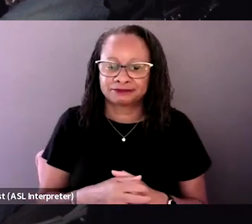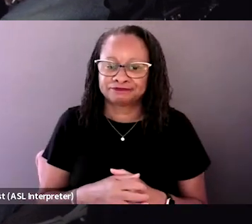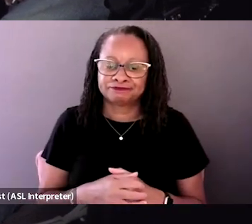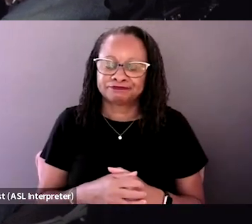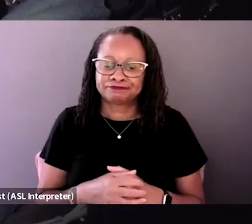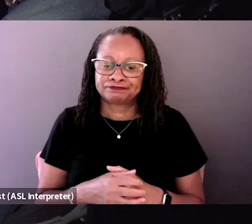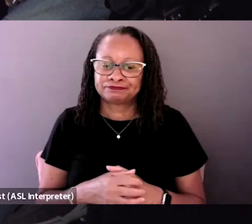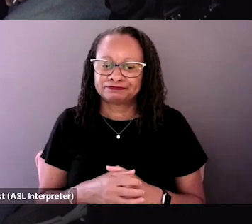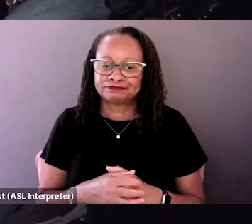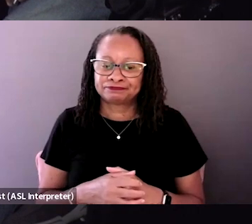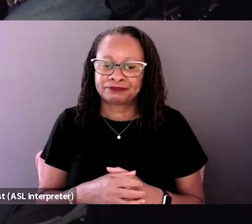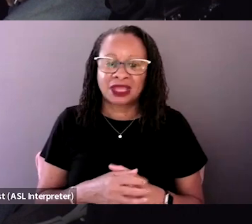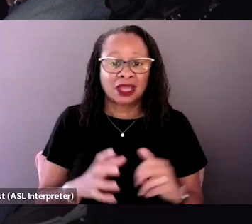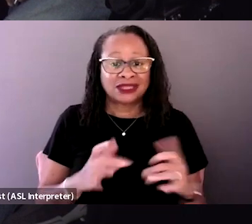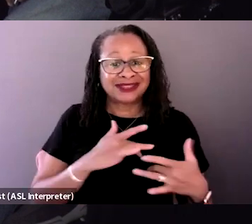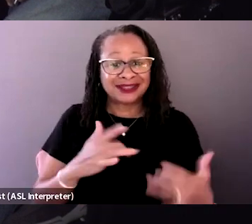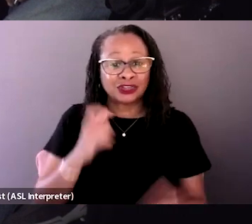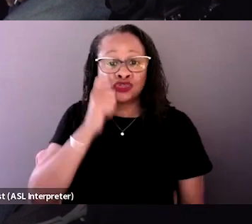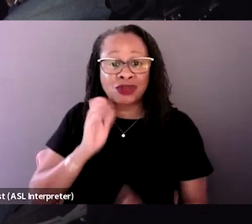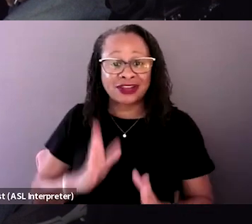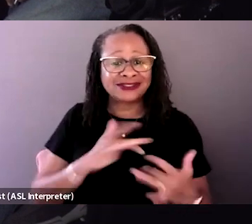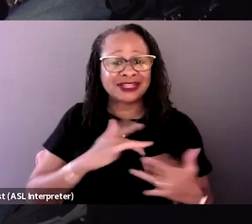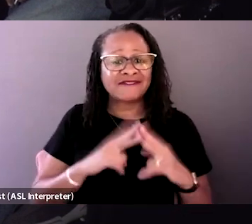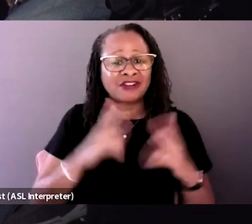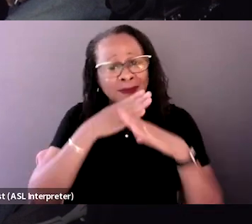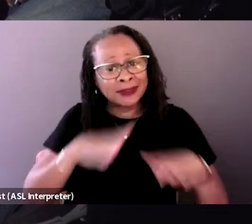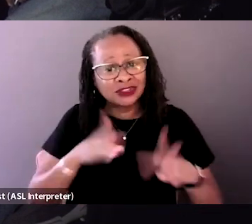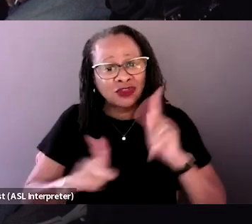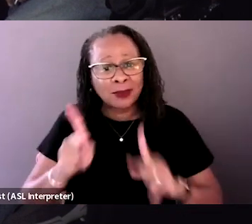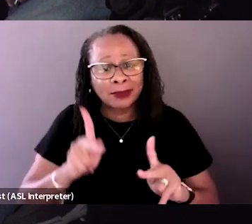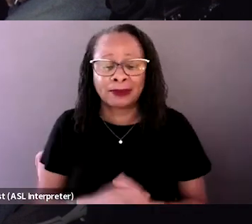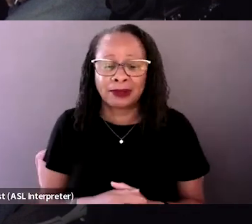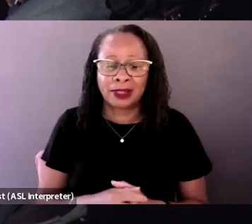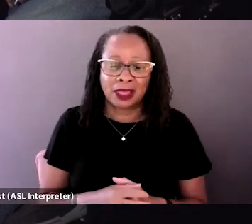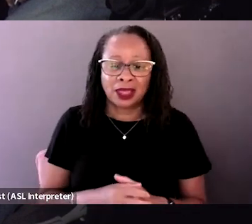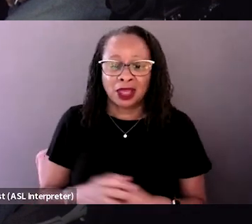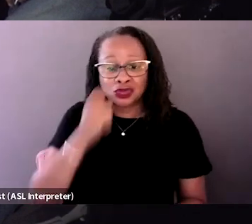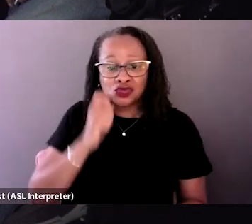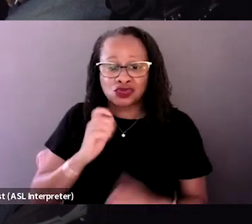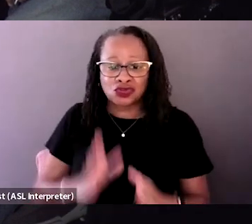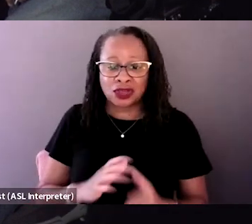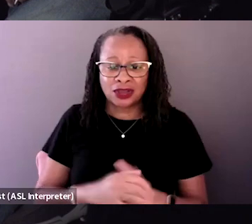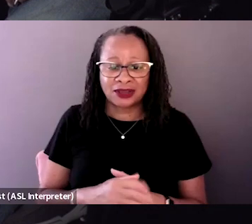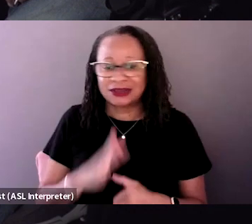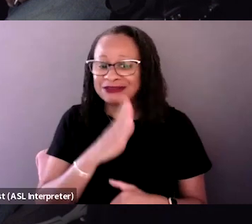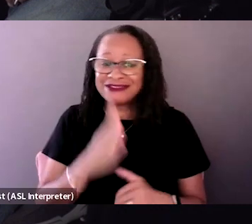Really, Ukrainians are very peaceful people. Ukraine never